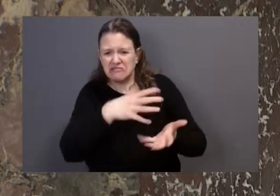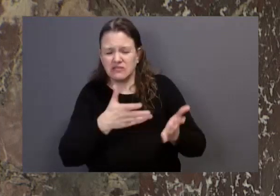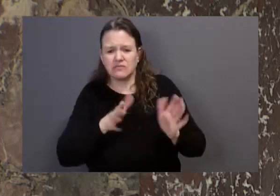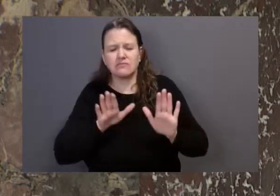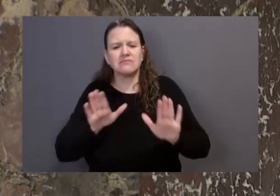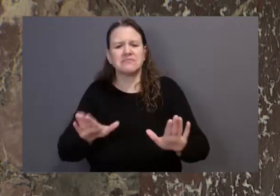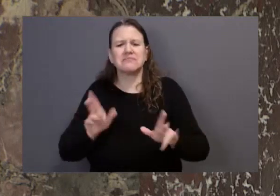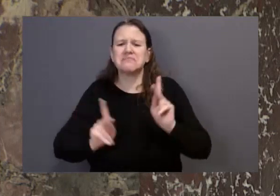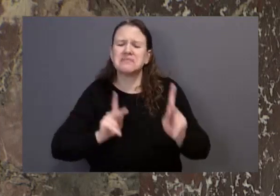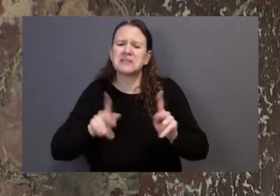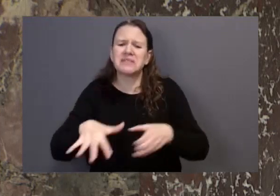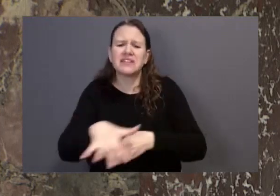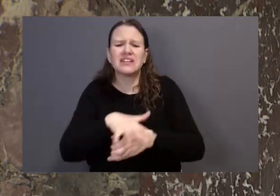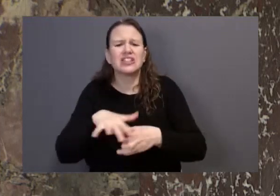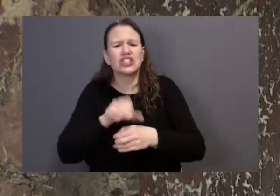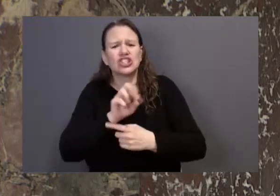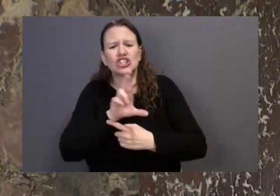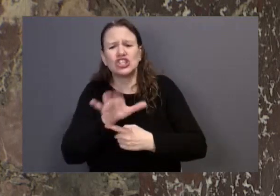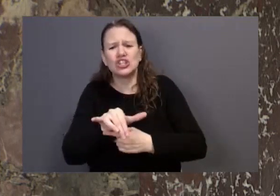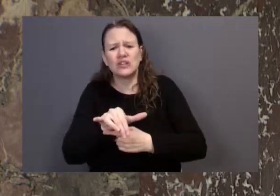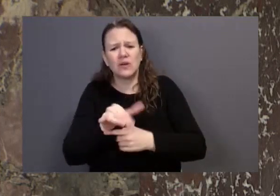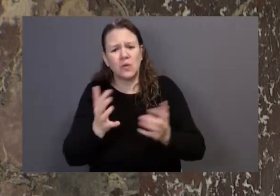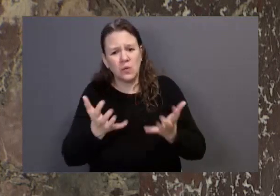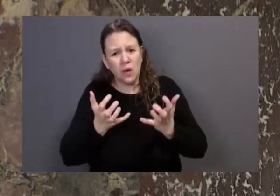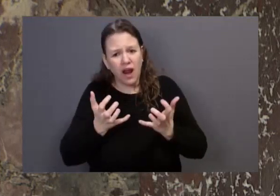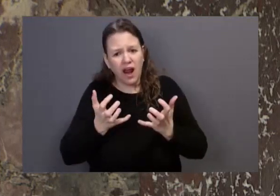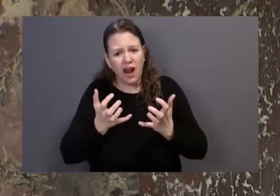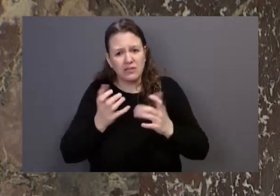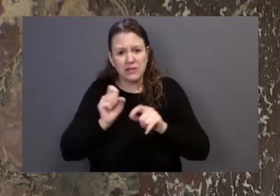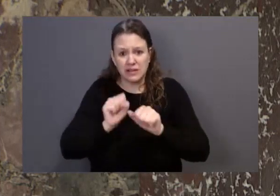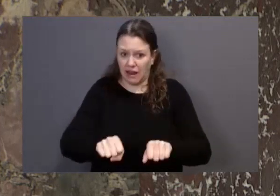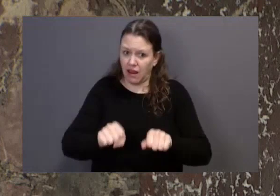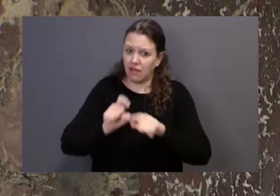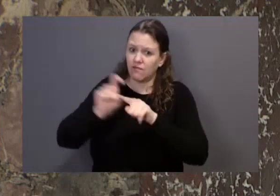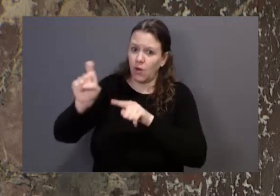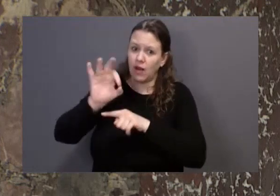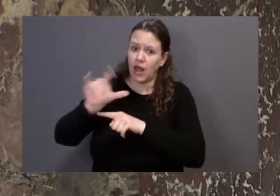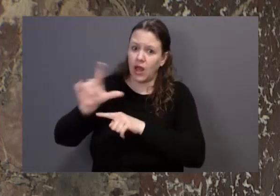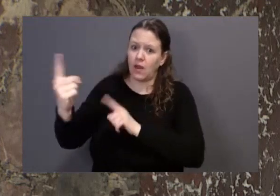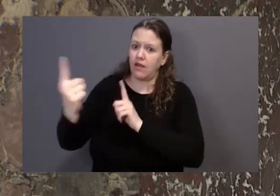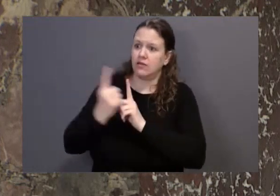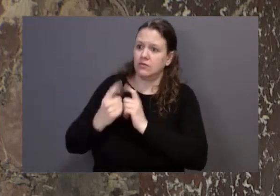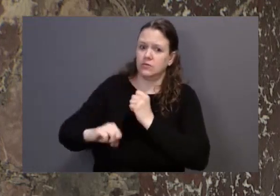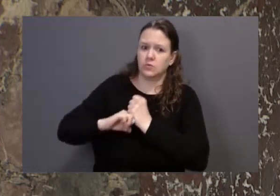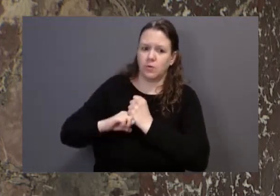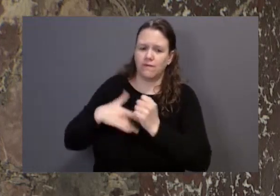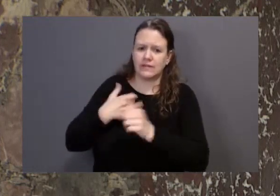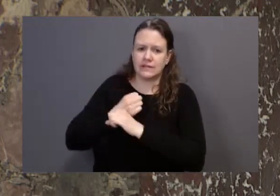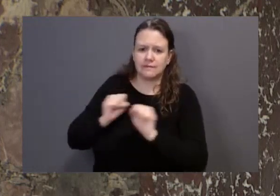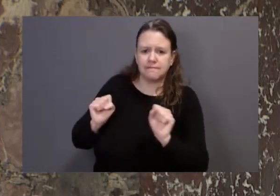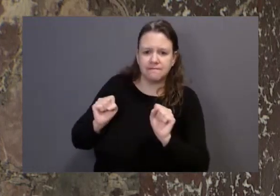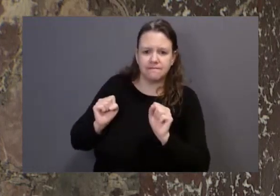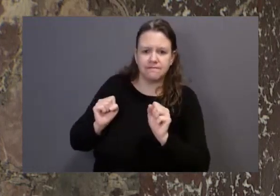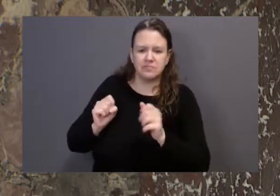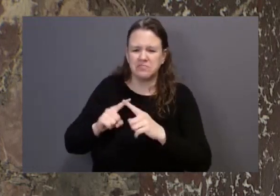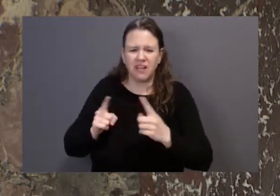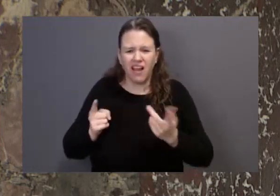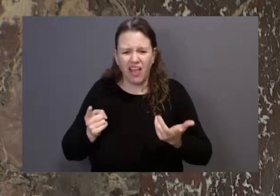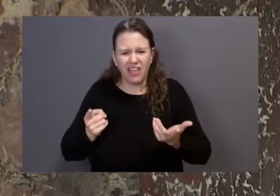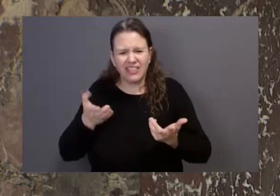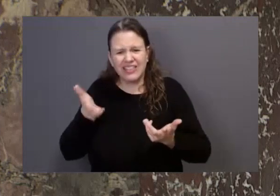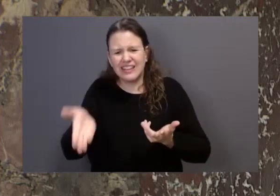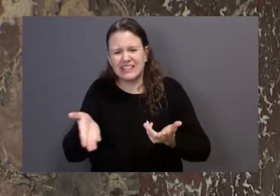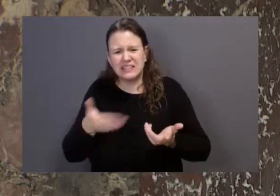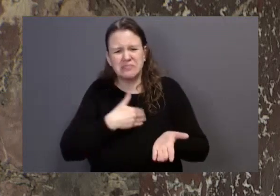call 911, they get the support that they deserve. And the member has indicated his political interest in prolonging this issue